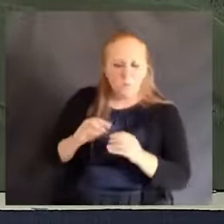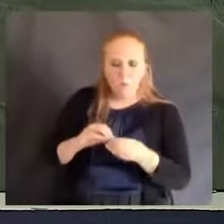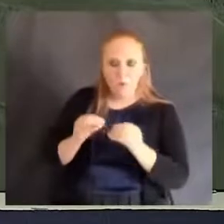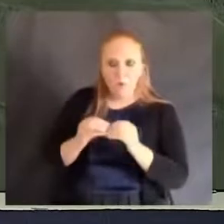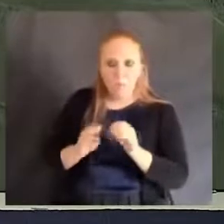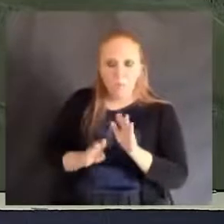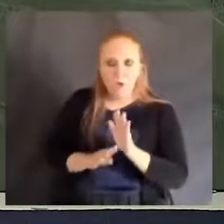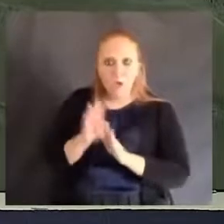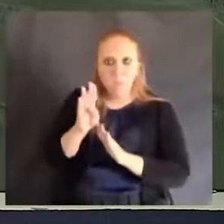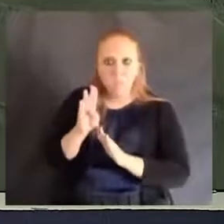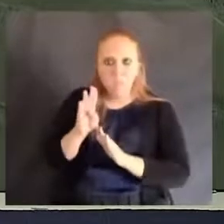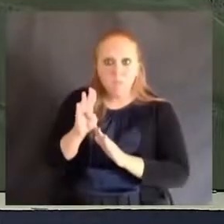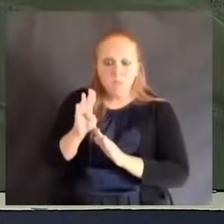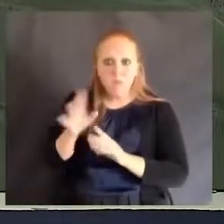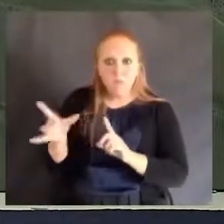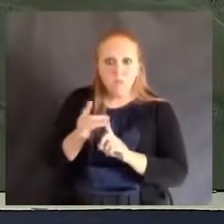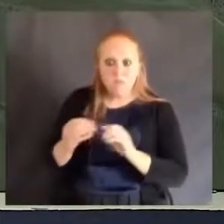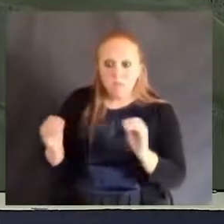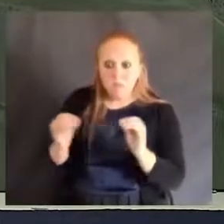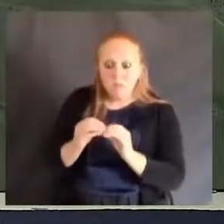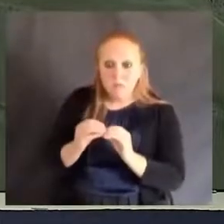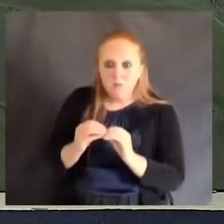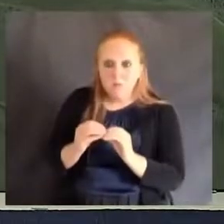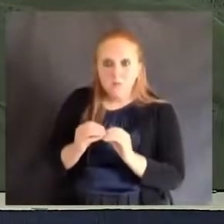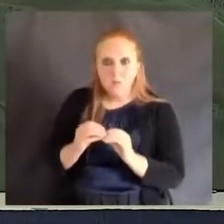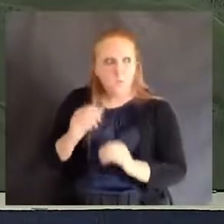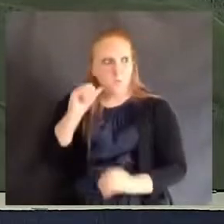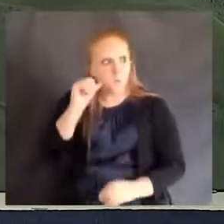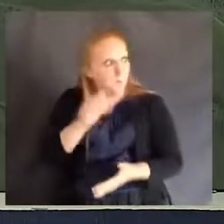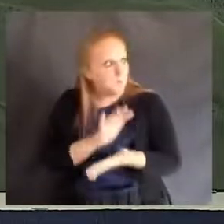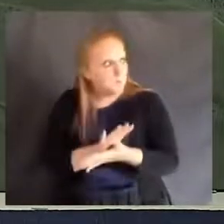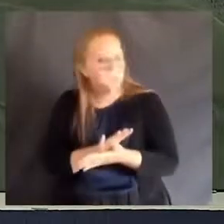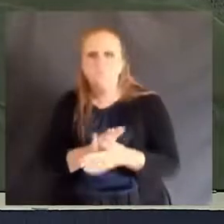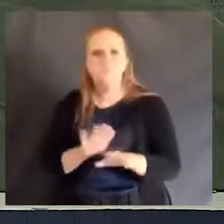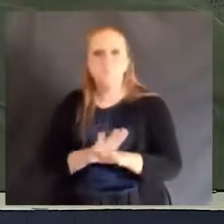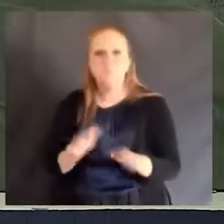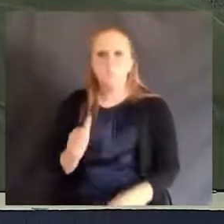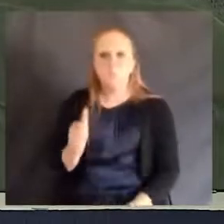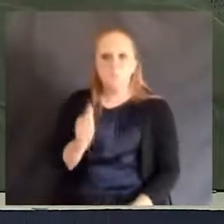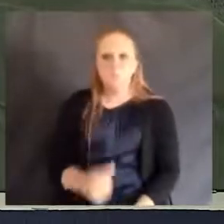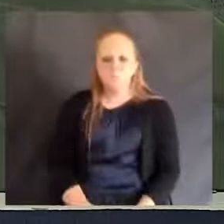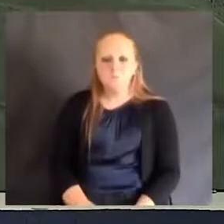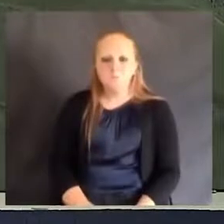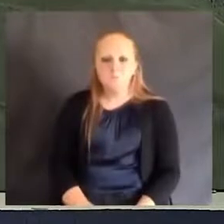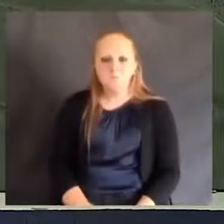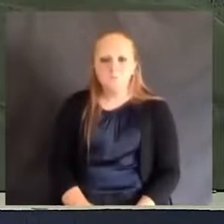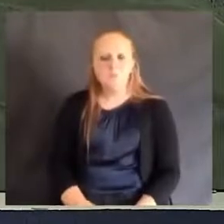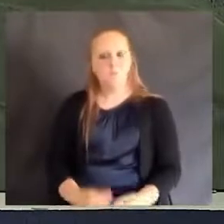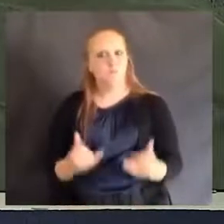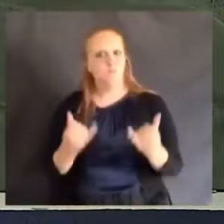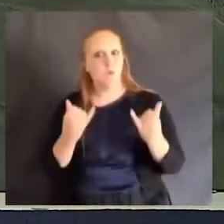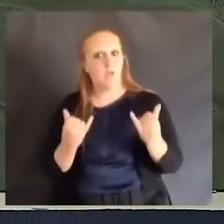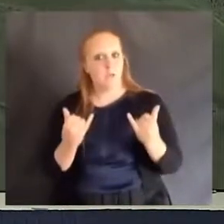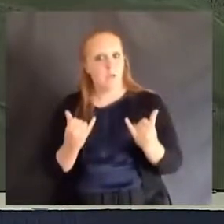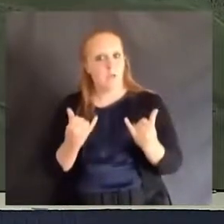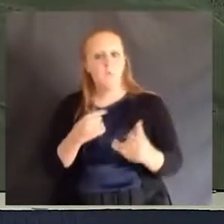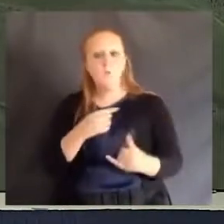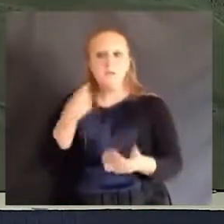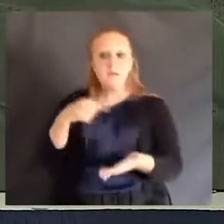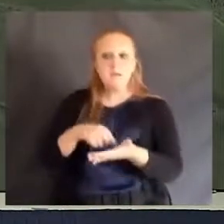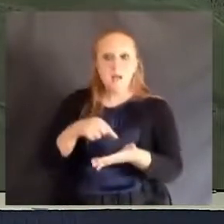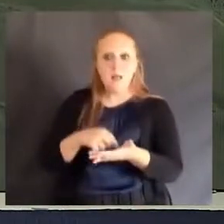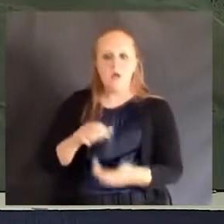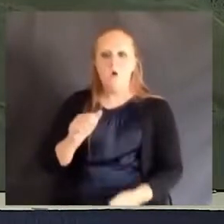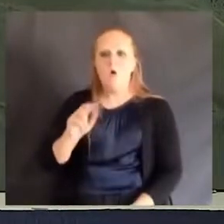they're going to say, I'm not sending my child. So August 1 is the deadline.